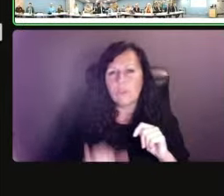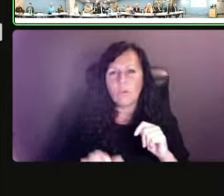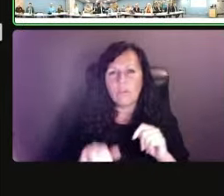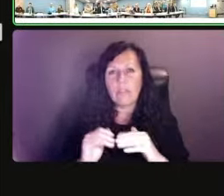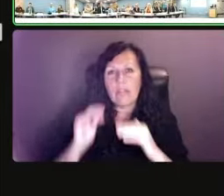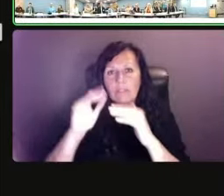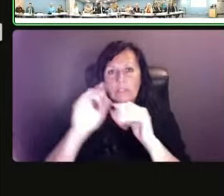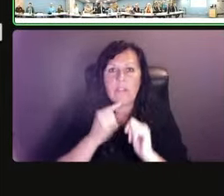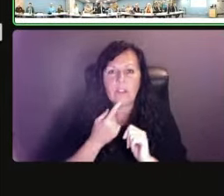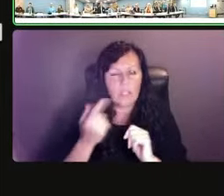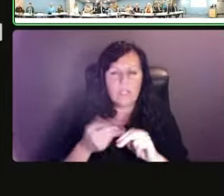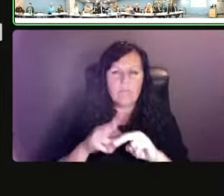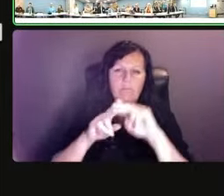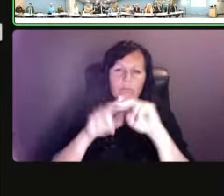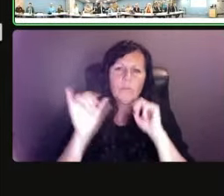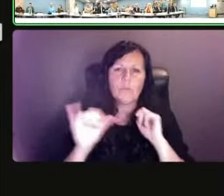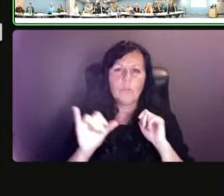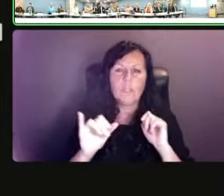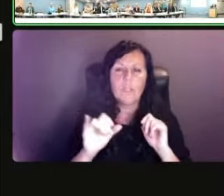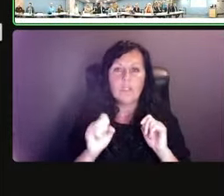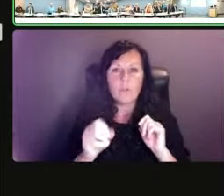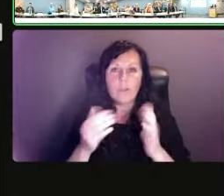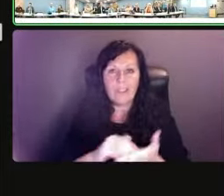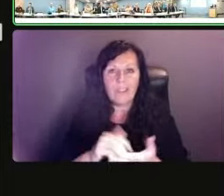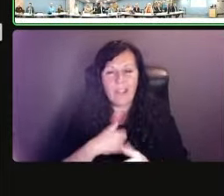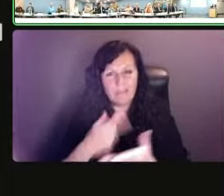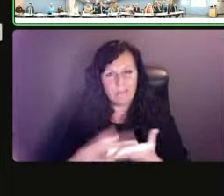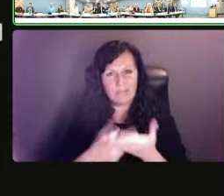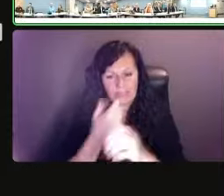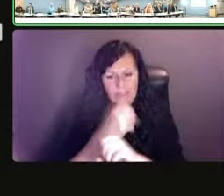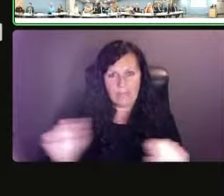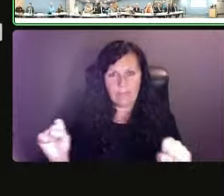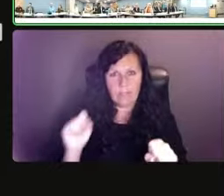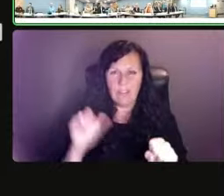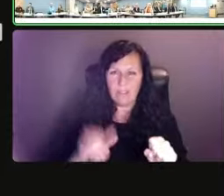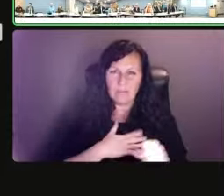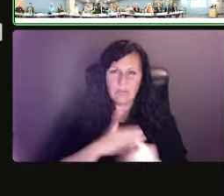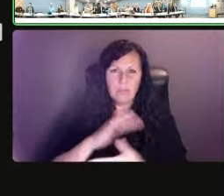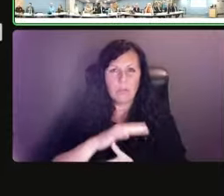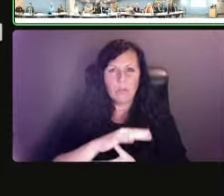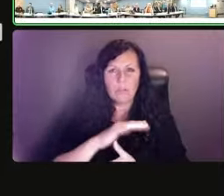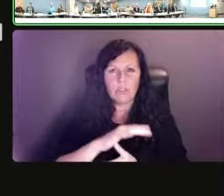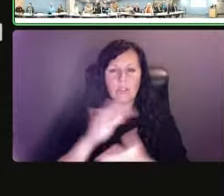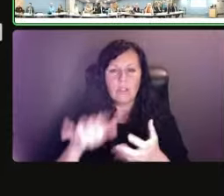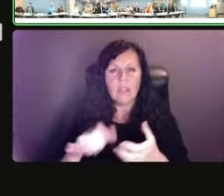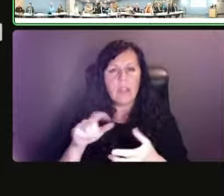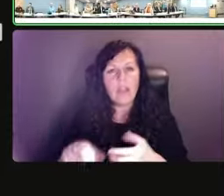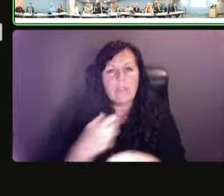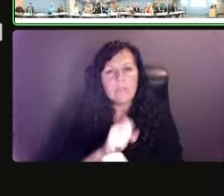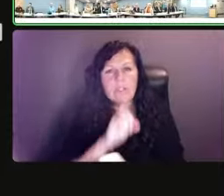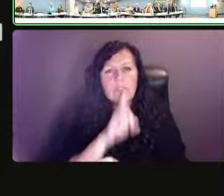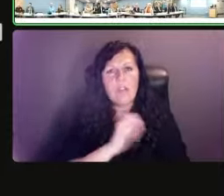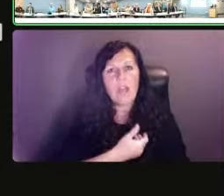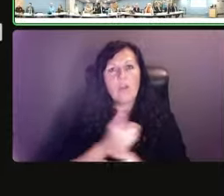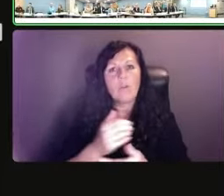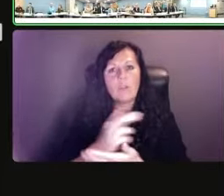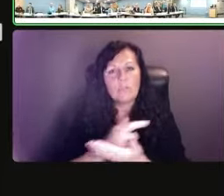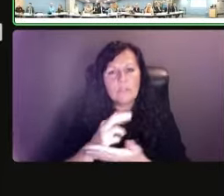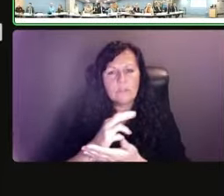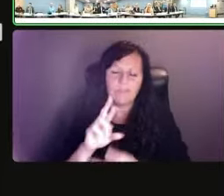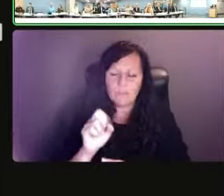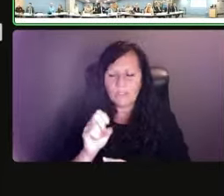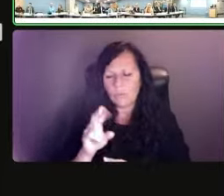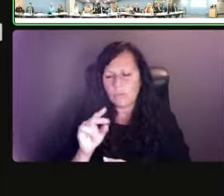when I talk about my priority being safety in that sense, that's what I get worried about is I have to make sure we're focusing our resources on physical safety of our